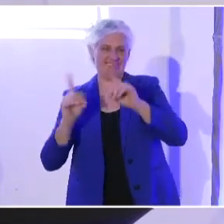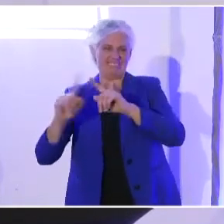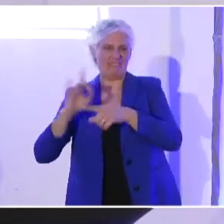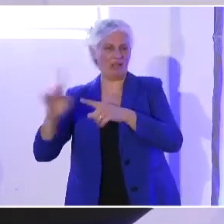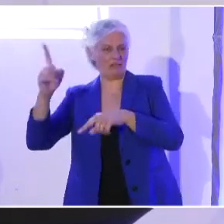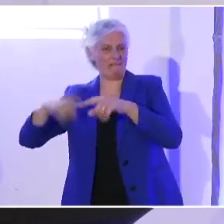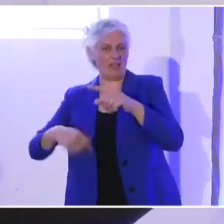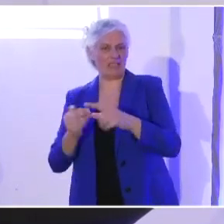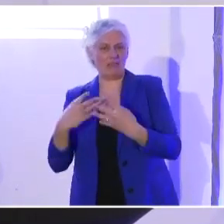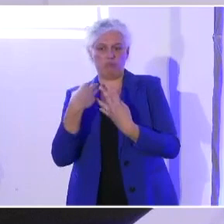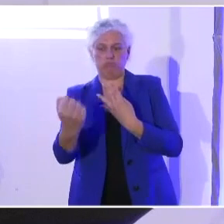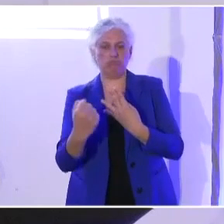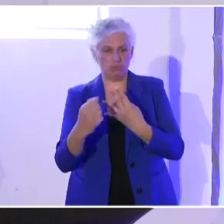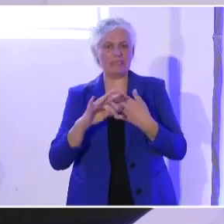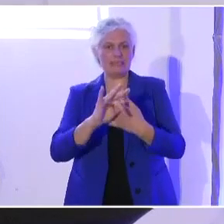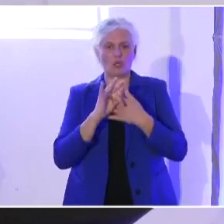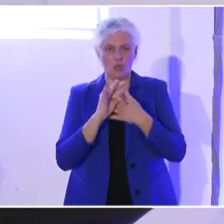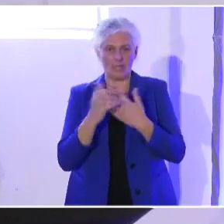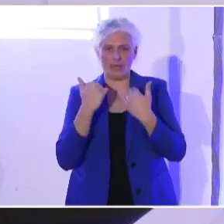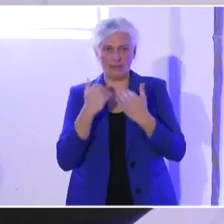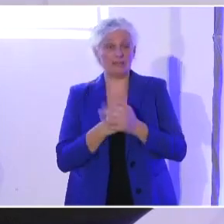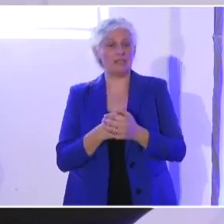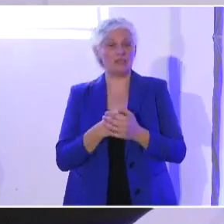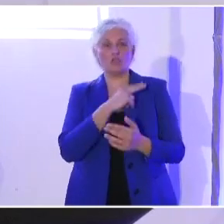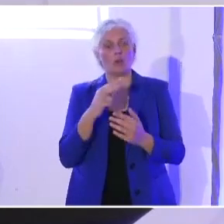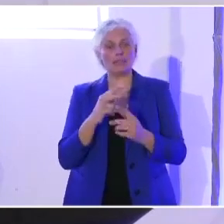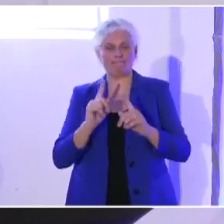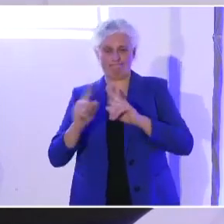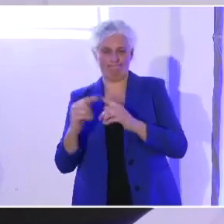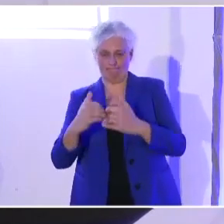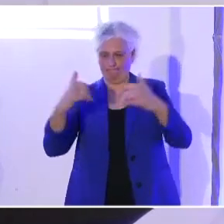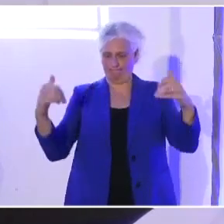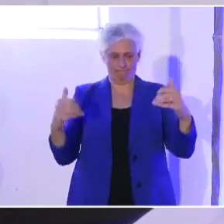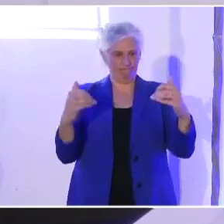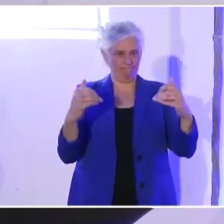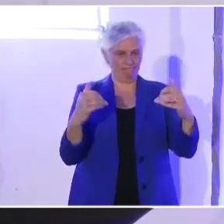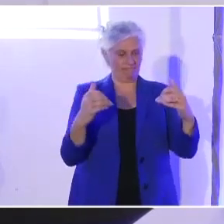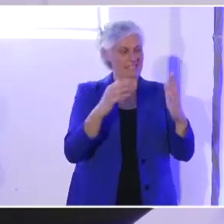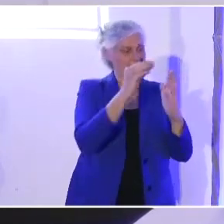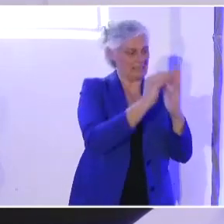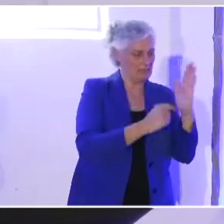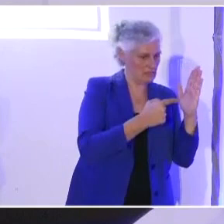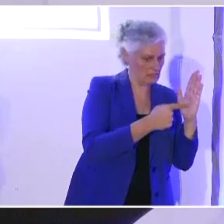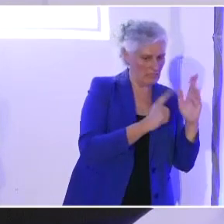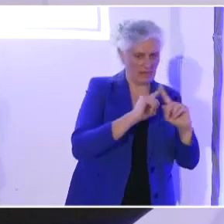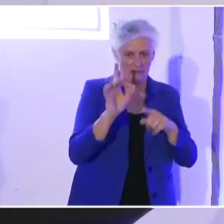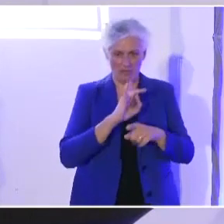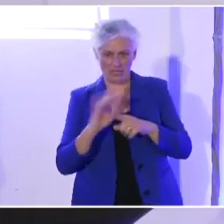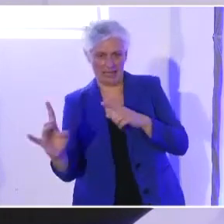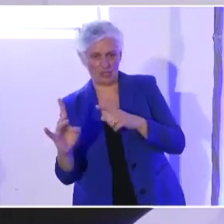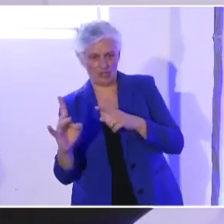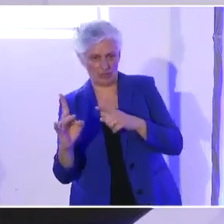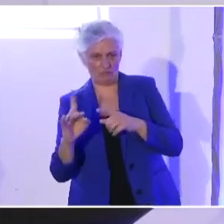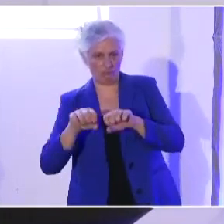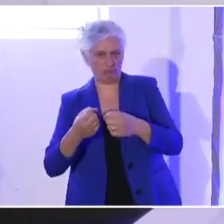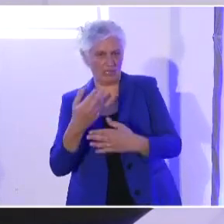in a breach of security context. And there's no distinction in the guidelines between, you know, different types of infringements. And